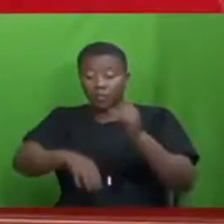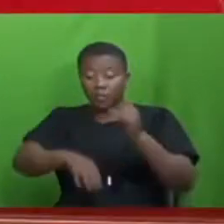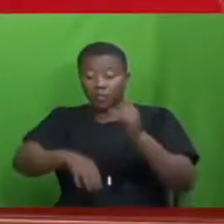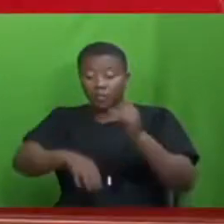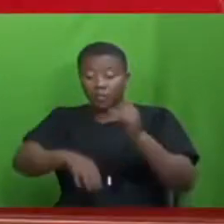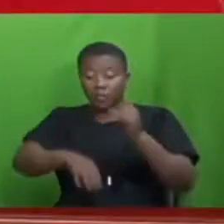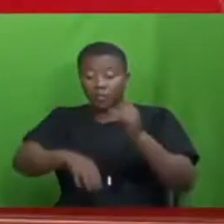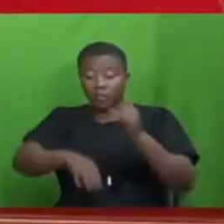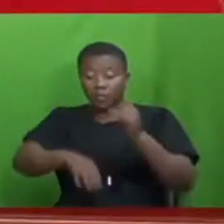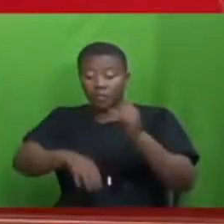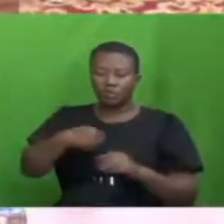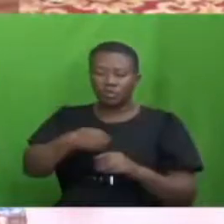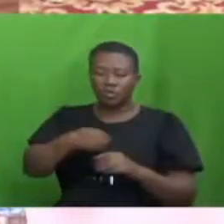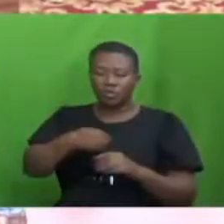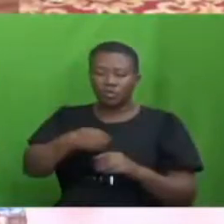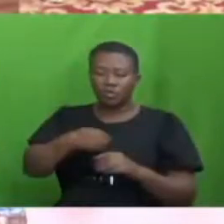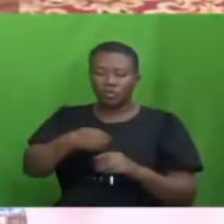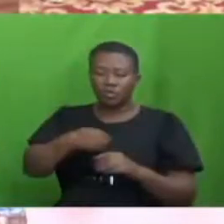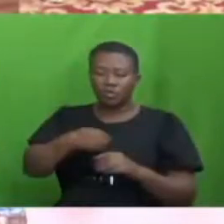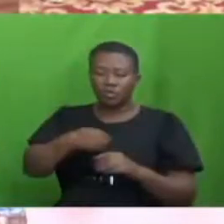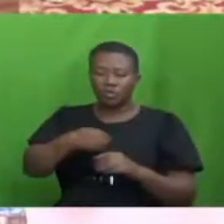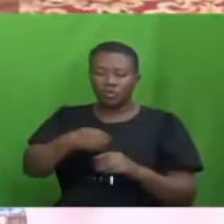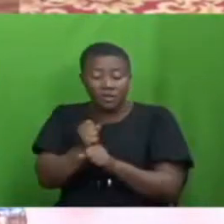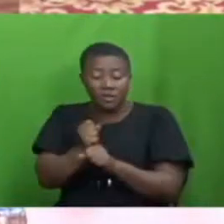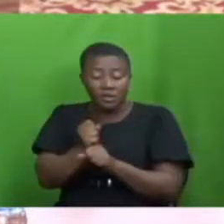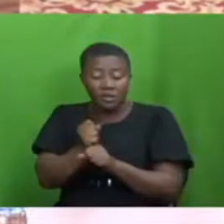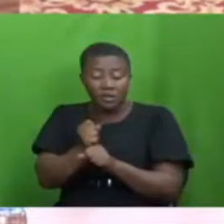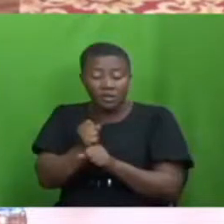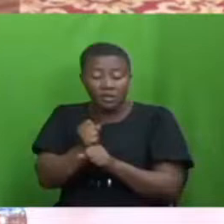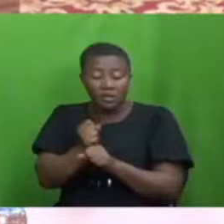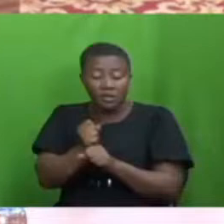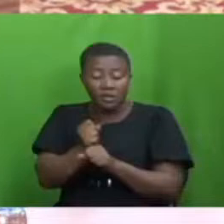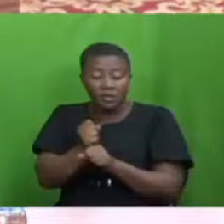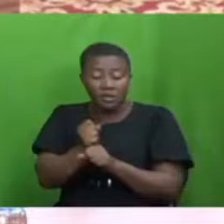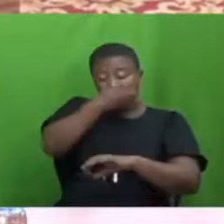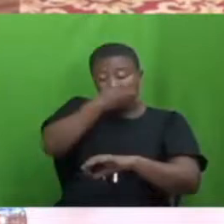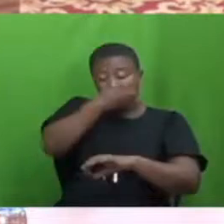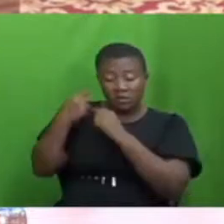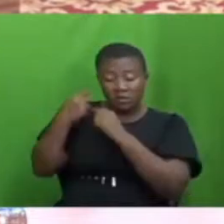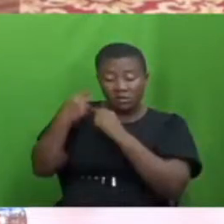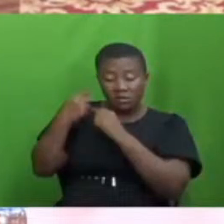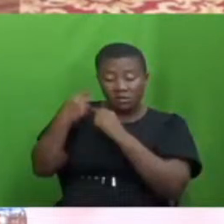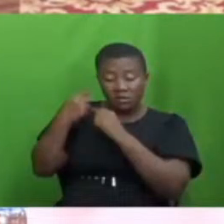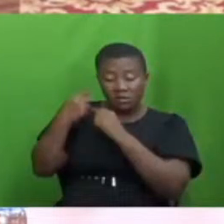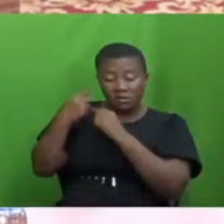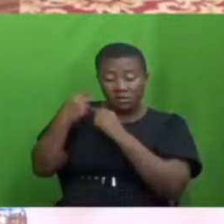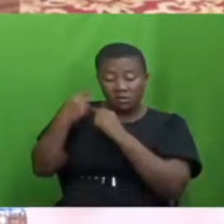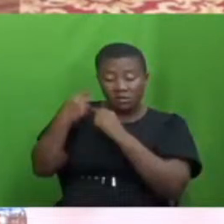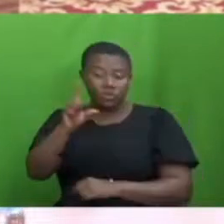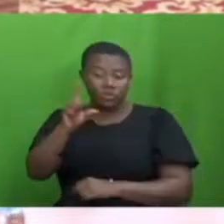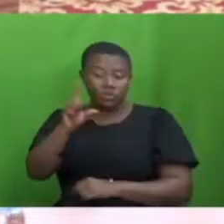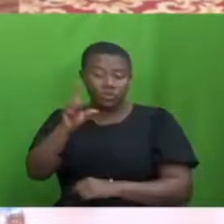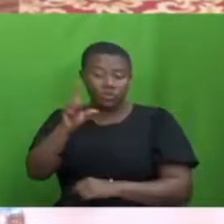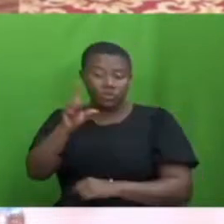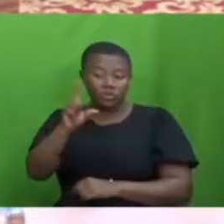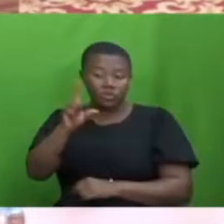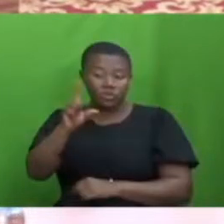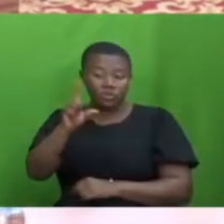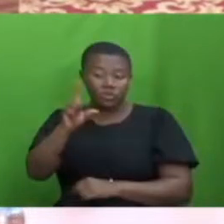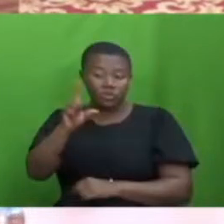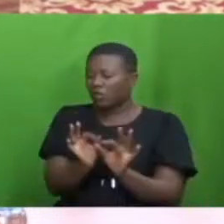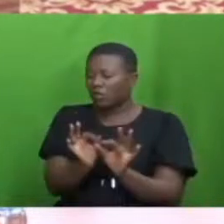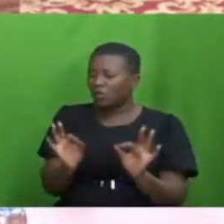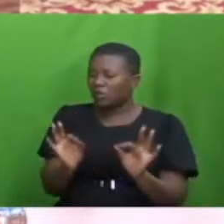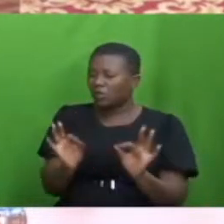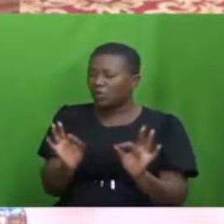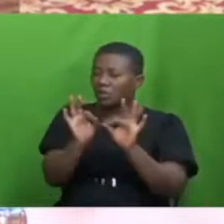we have collectively made during the difficult period since March 2020. Mr. Speaker, it is important